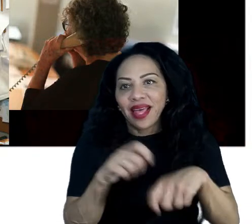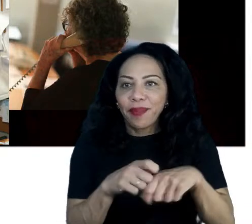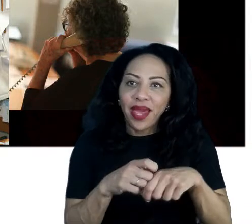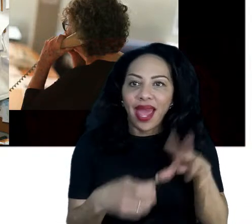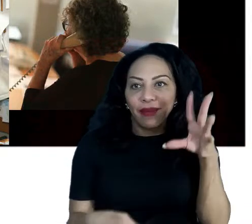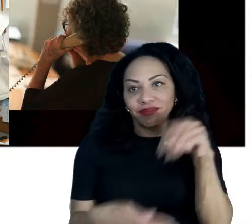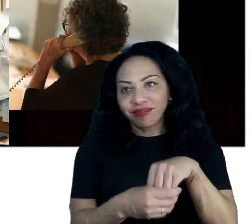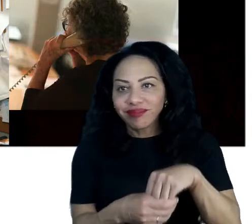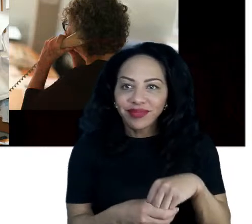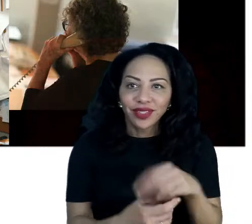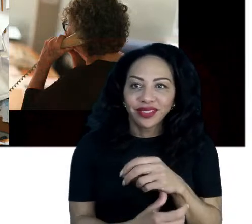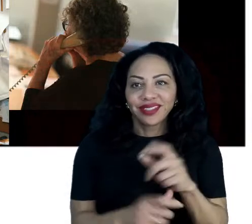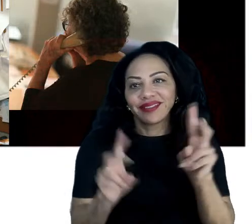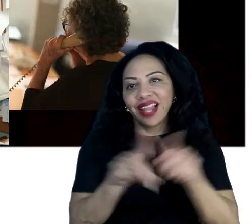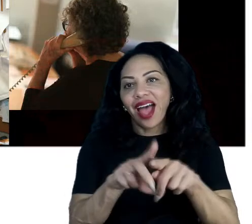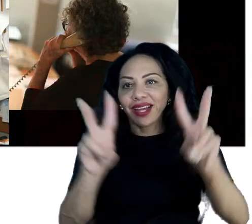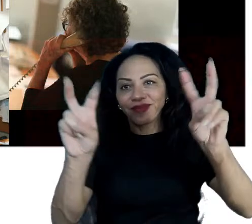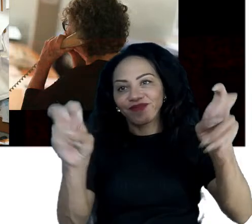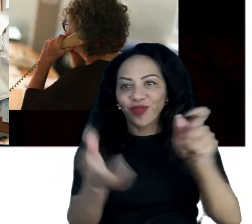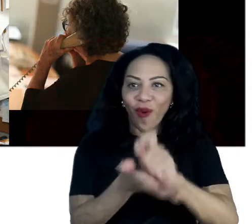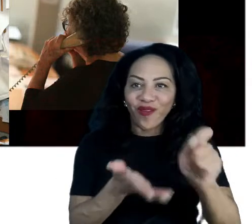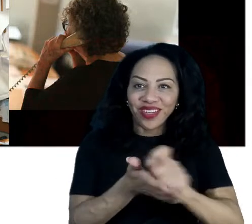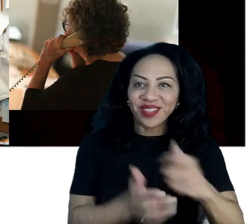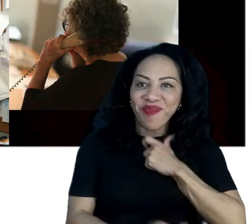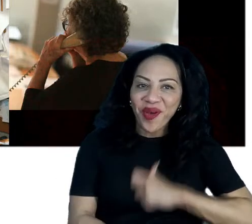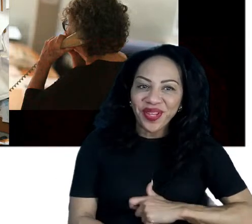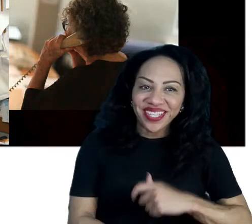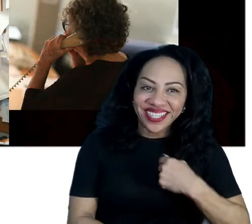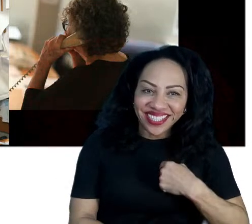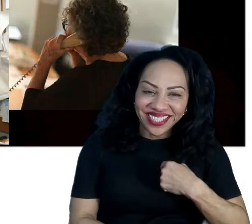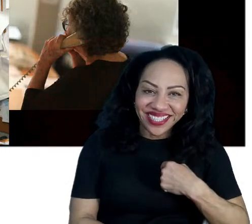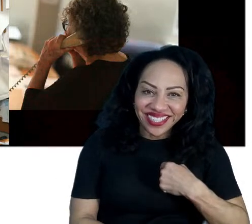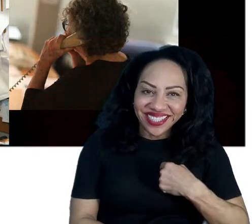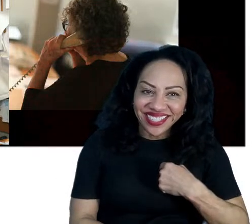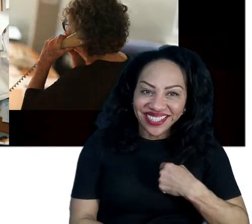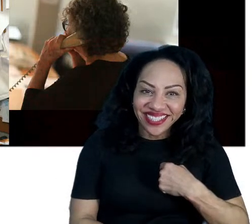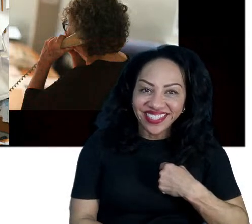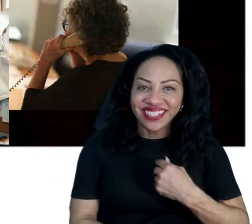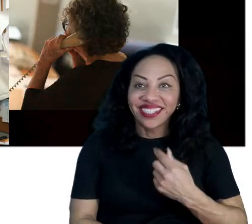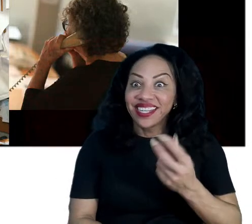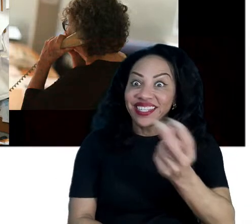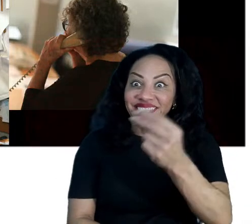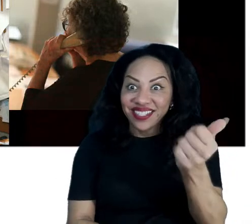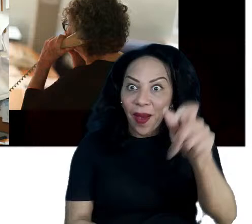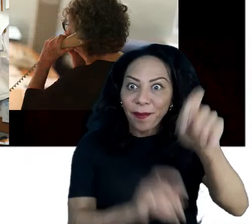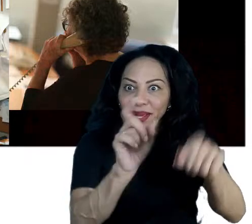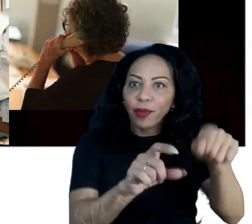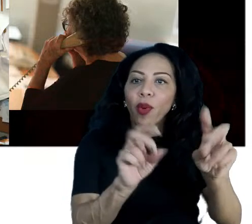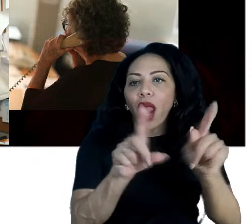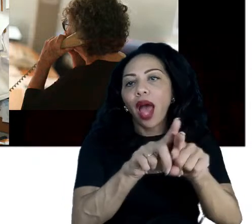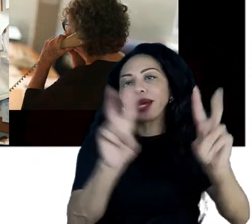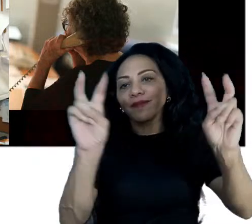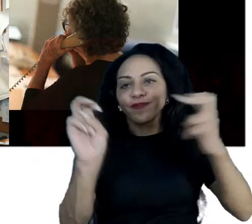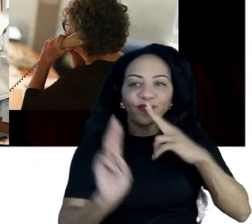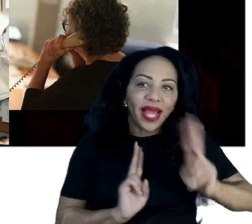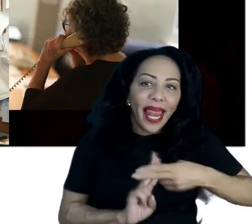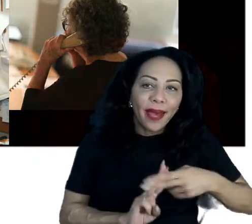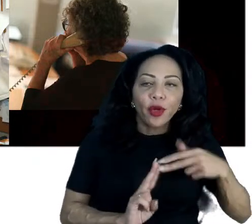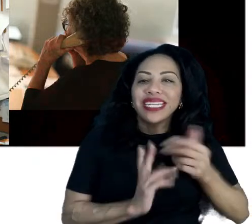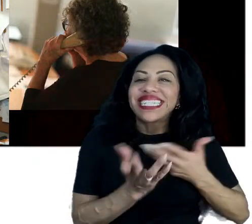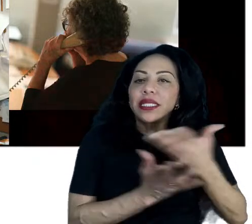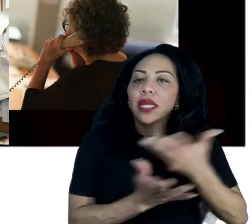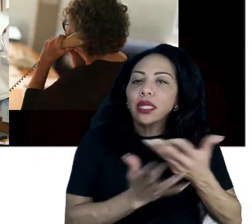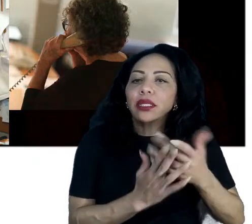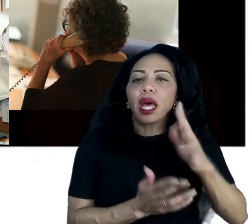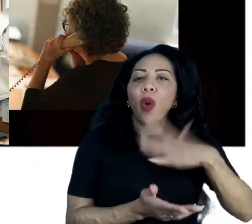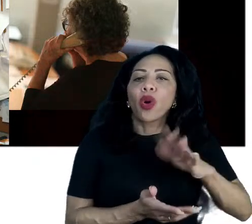office. And there were discussers. There were people that wanted to talk to us about what was going on. And they wanted to share their memories